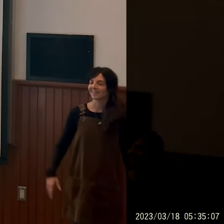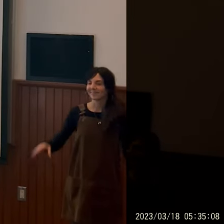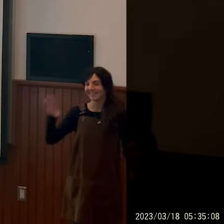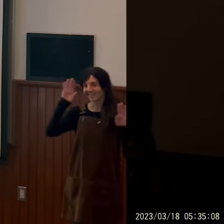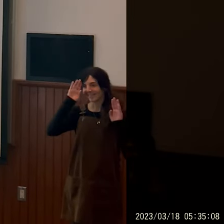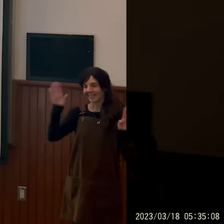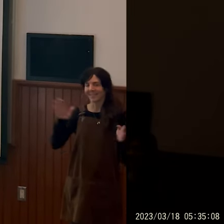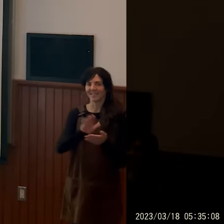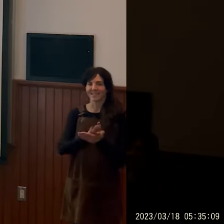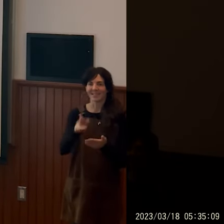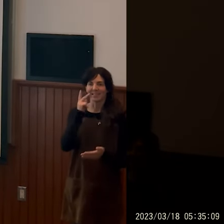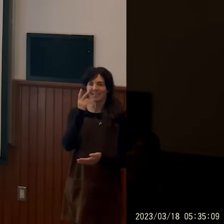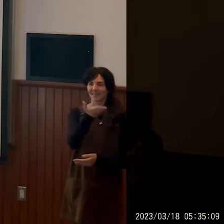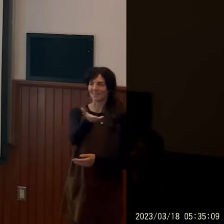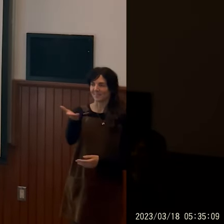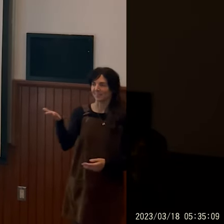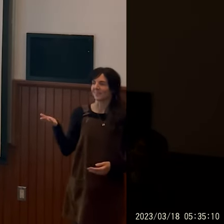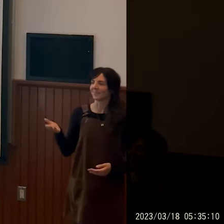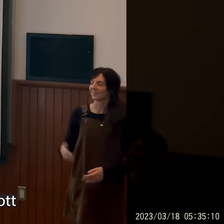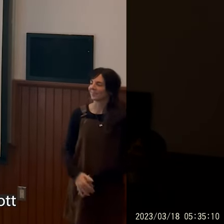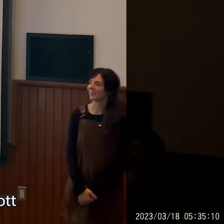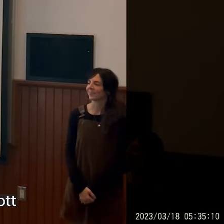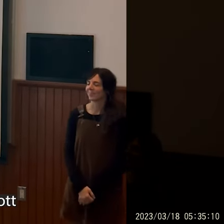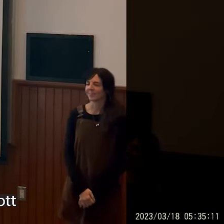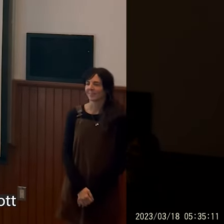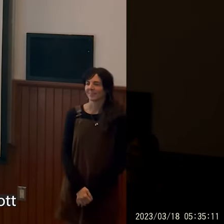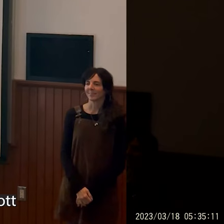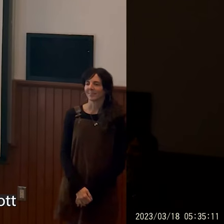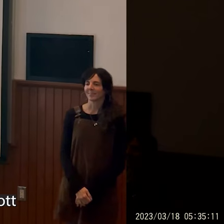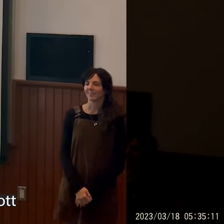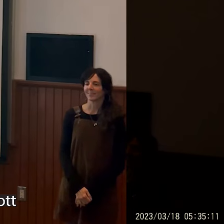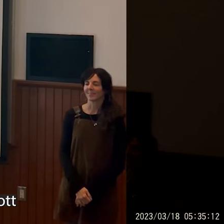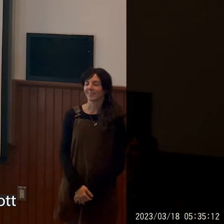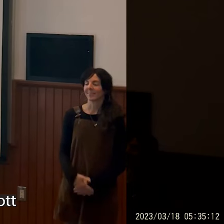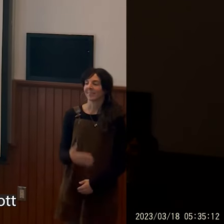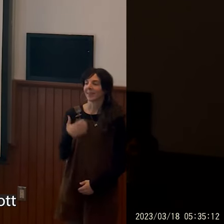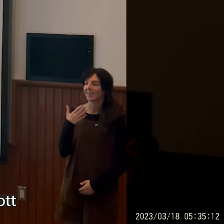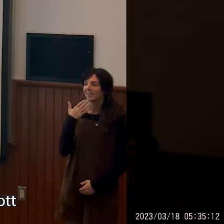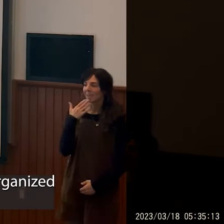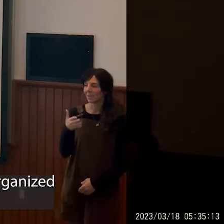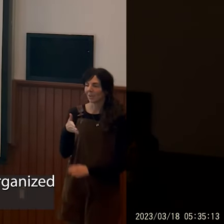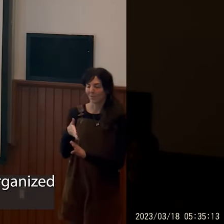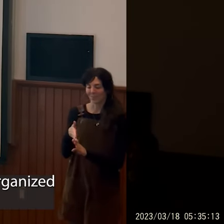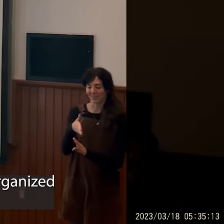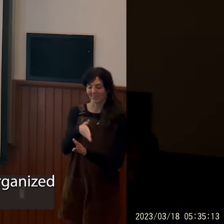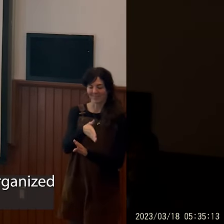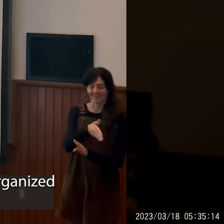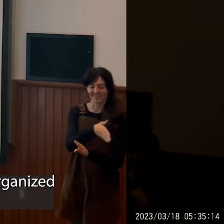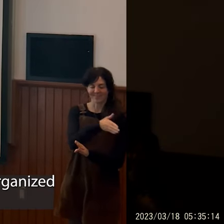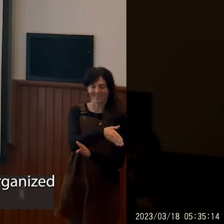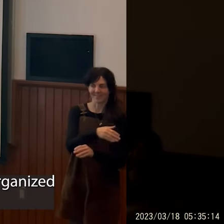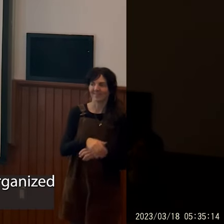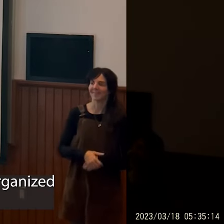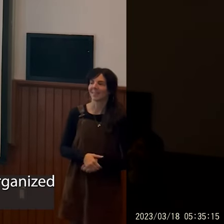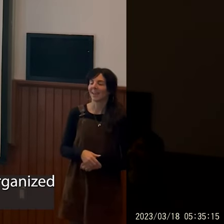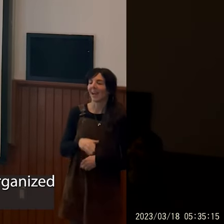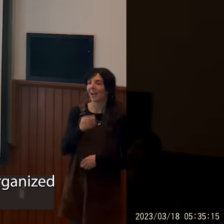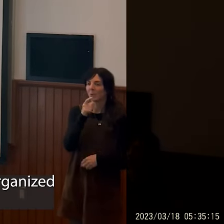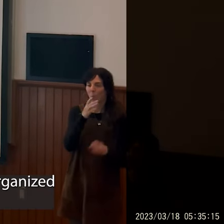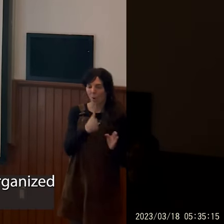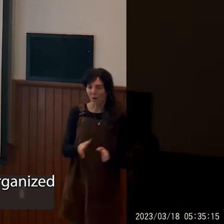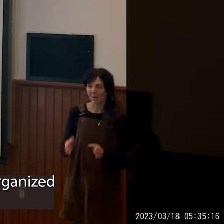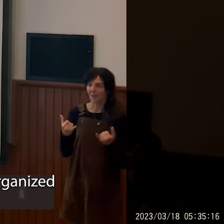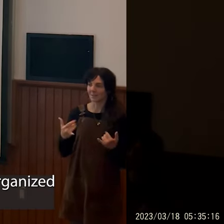Hey. Hi, good to see you, everyone. Thanks so much to Dana and Elliot and Christopher and everyone who organized this. It's